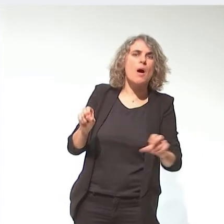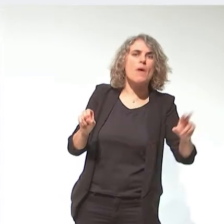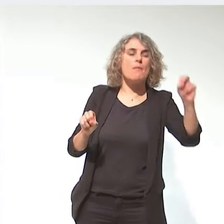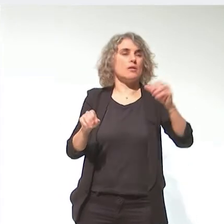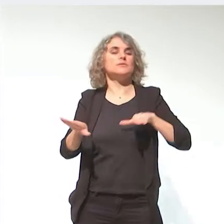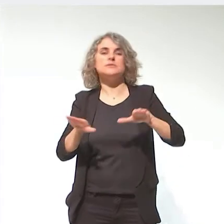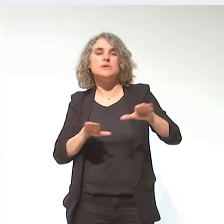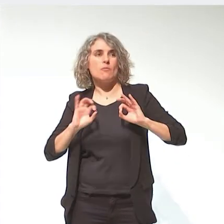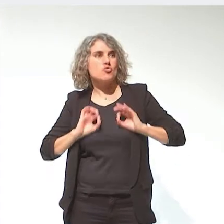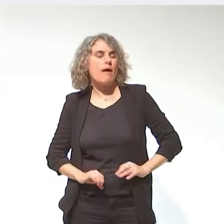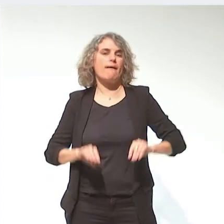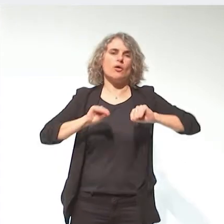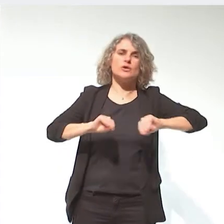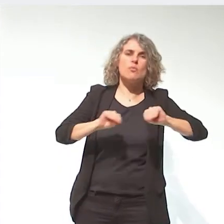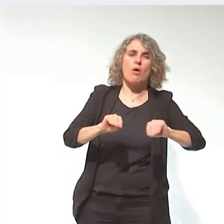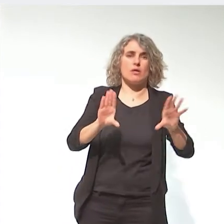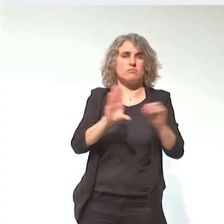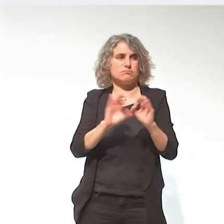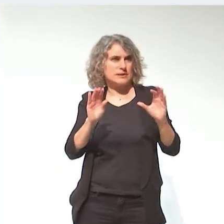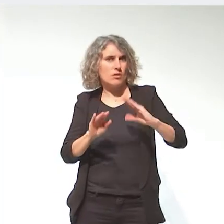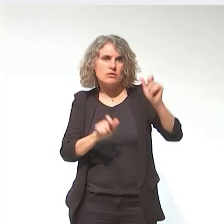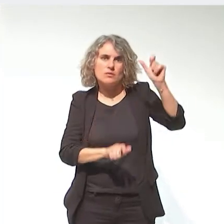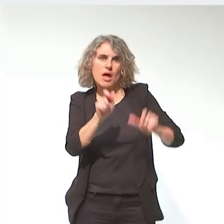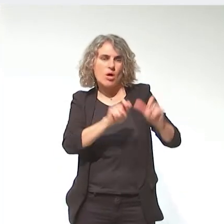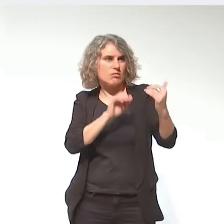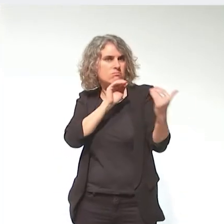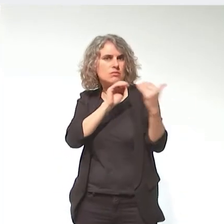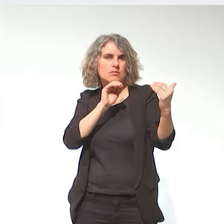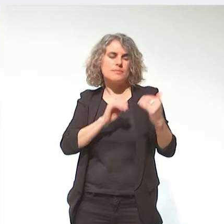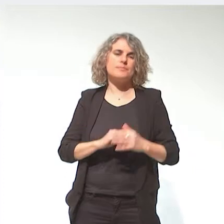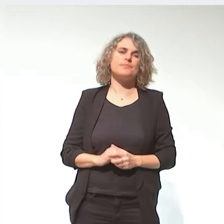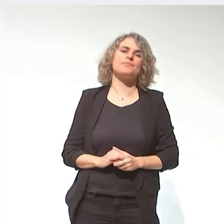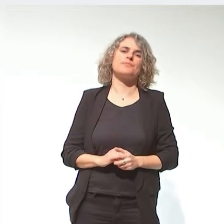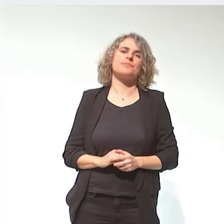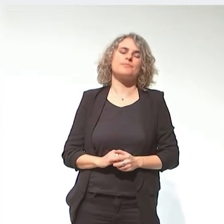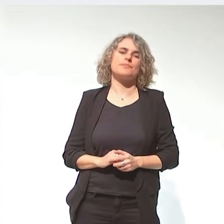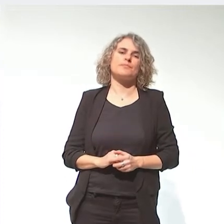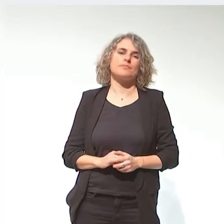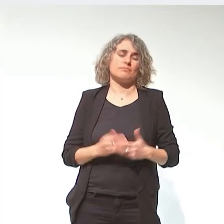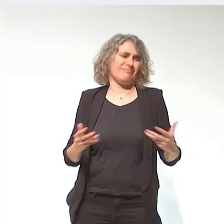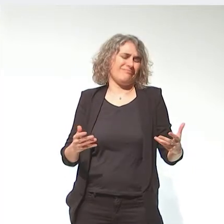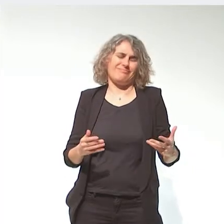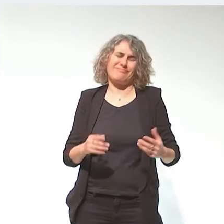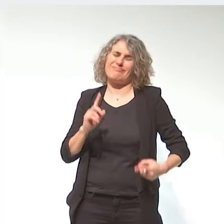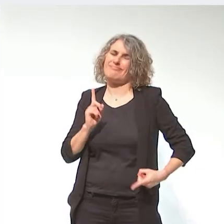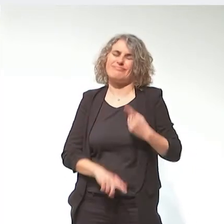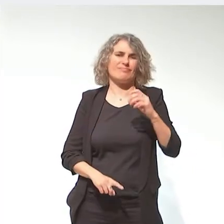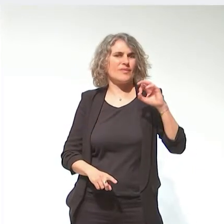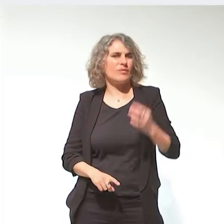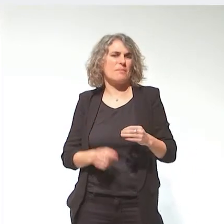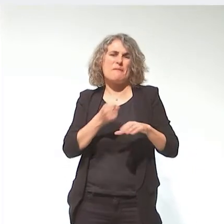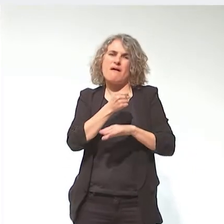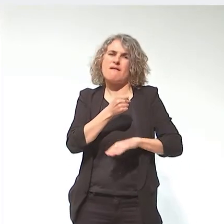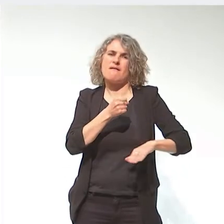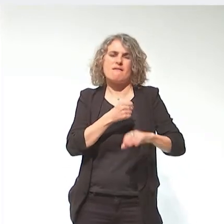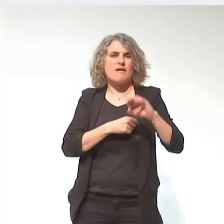others. Education empowers people, and it lays the foundations for creating inclusive